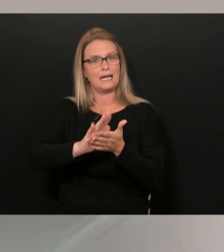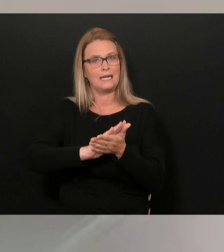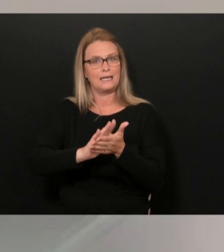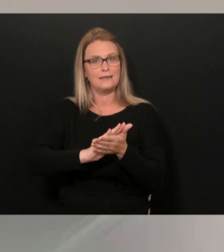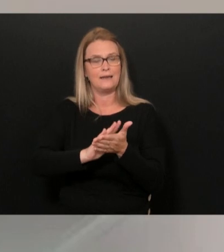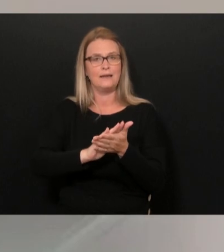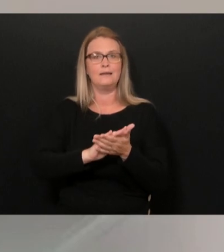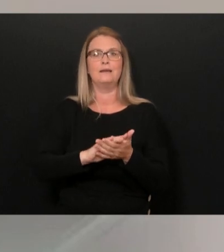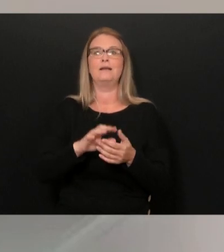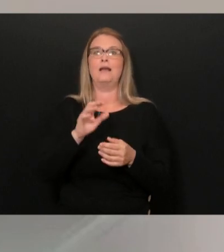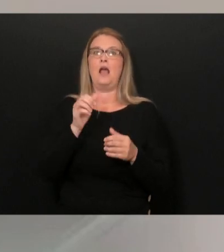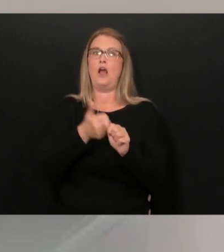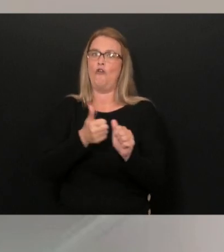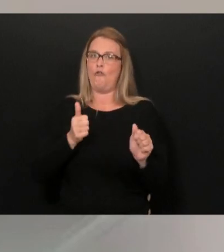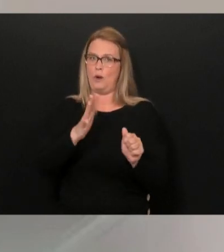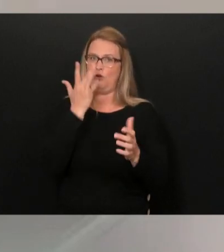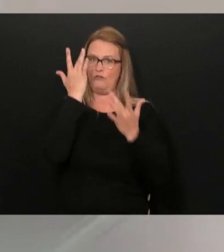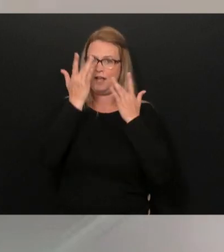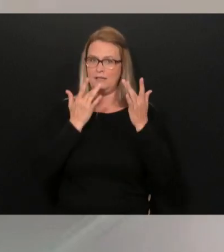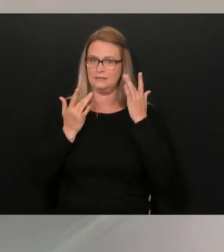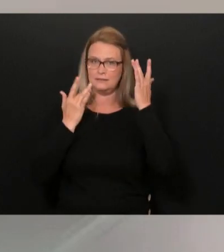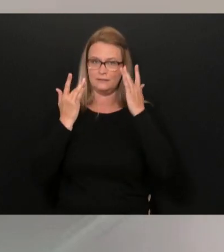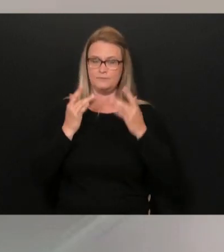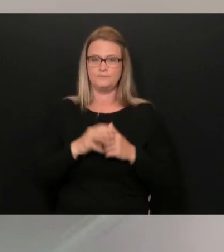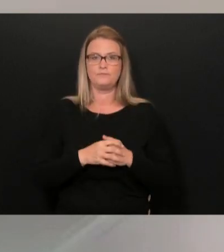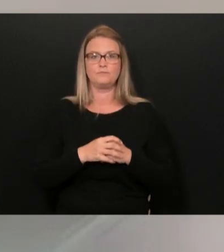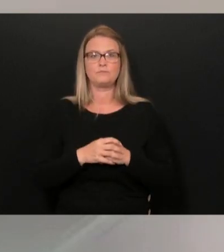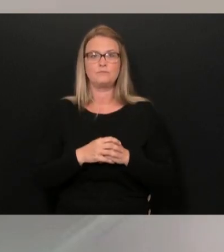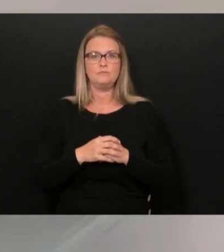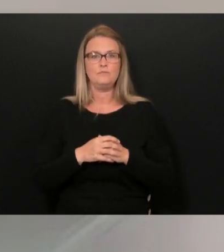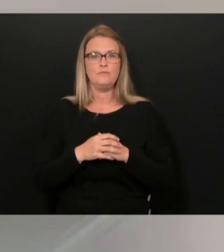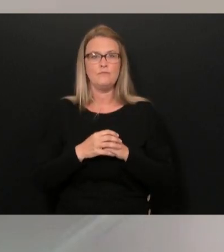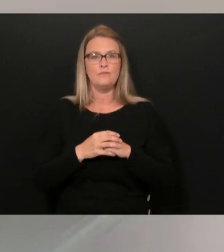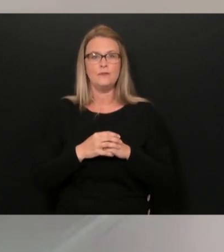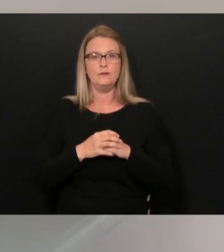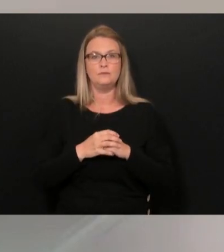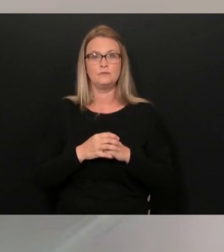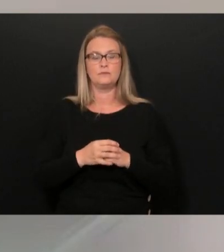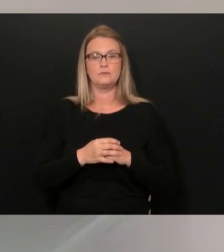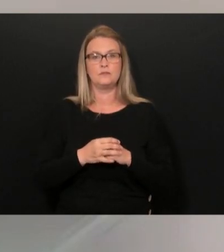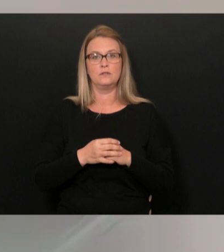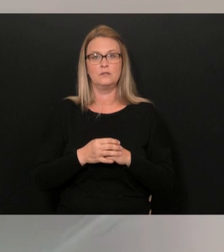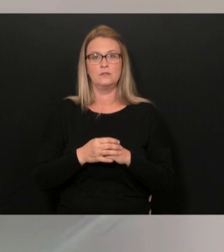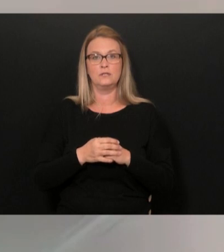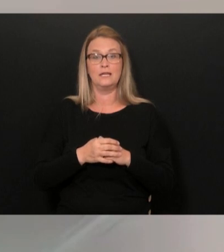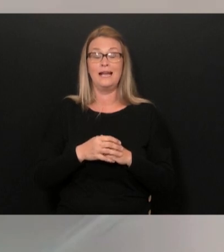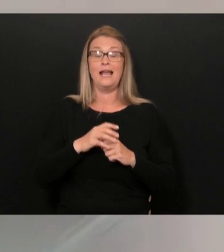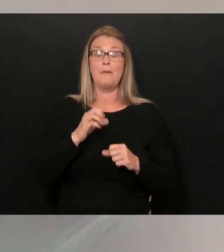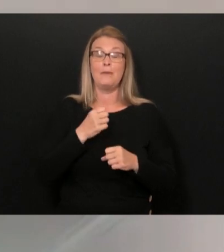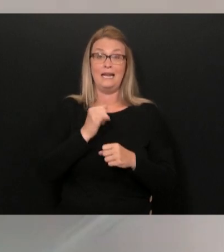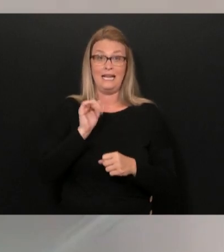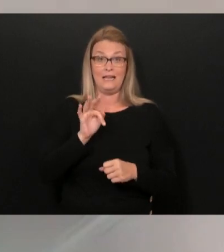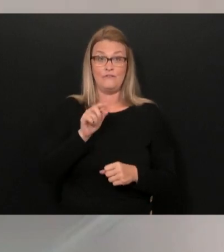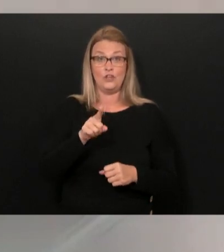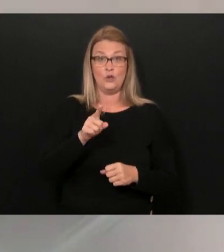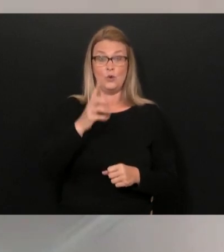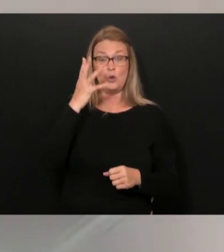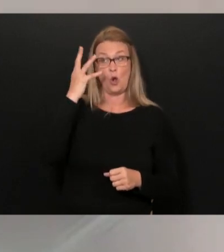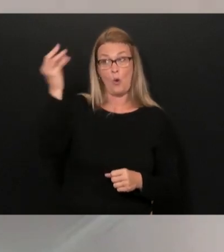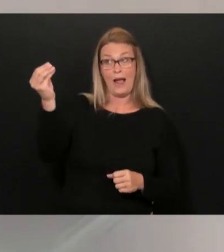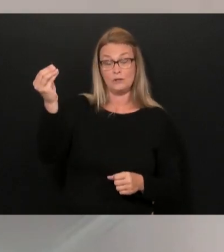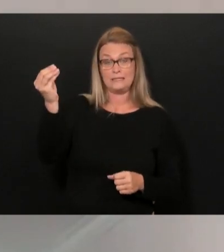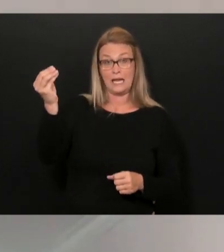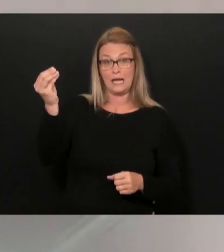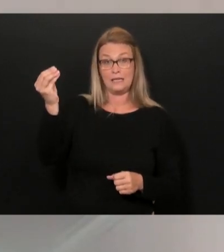But one additional important ingredient with this reopening, that is, go outside and wear a face covering